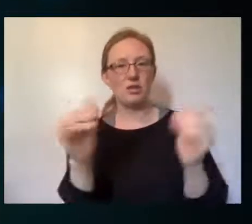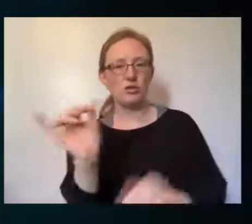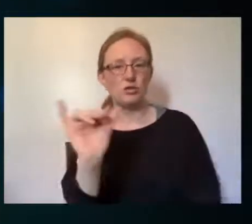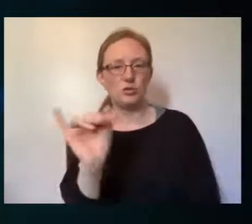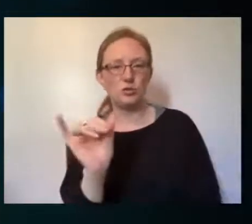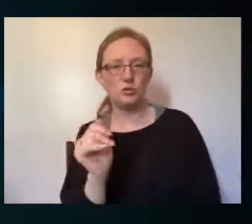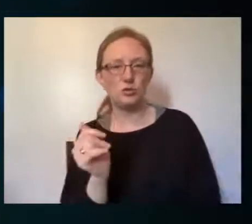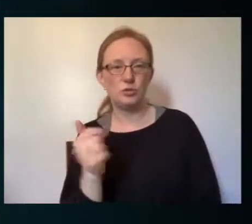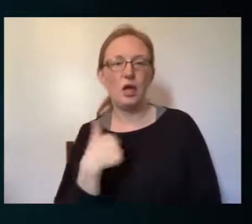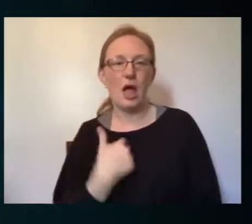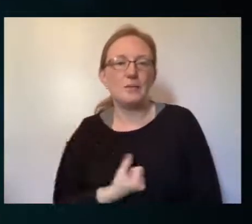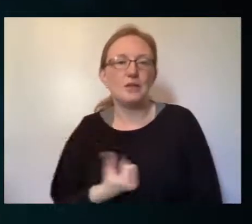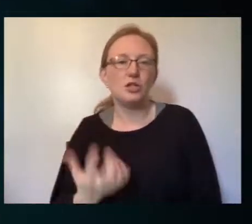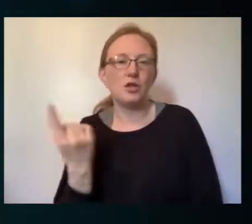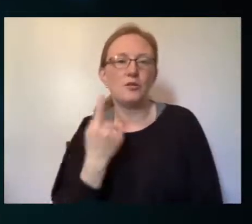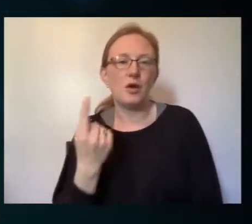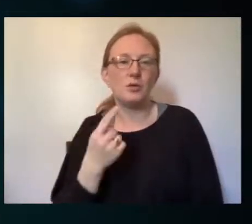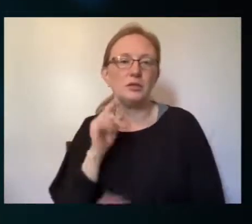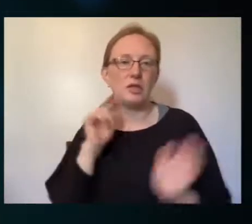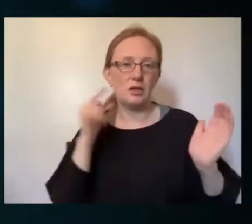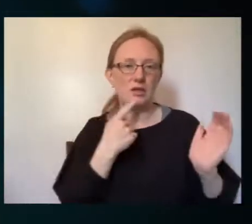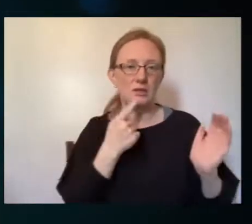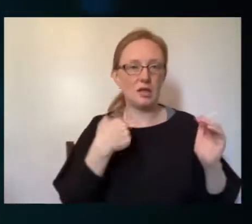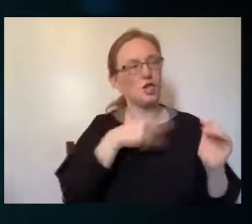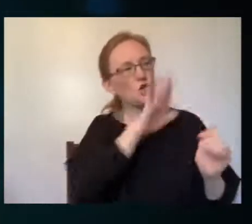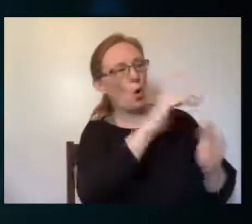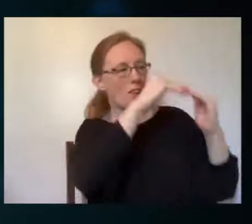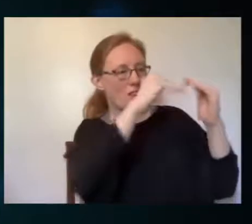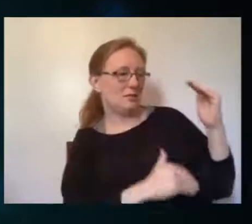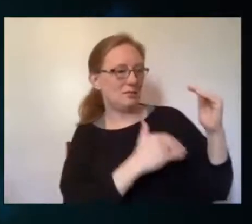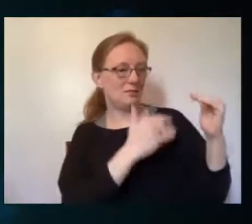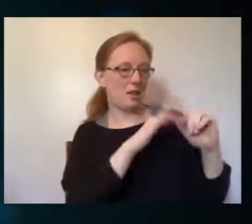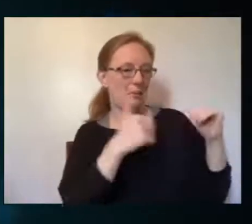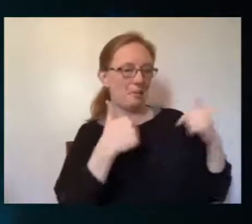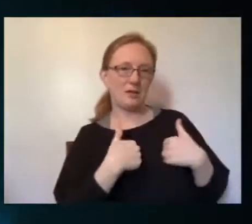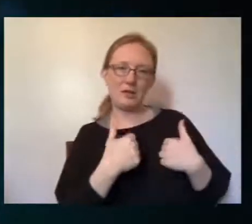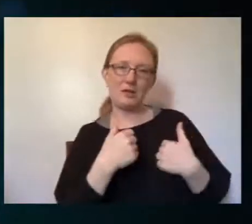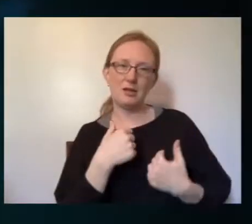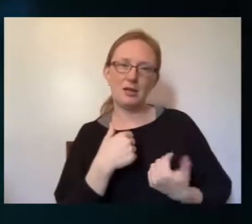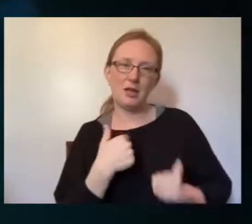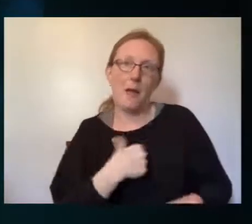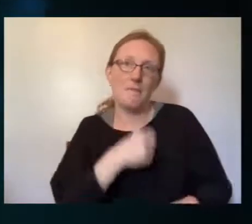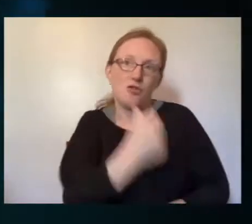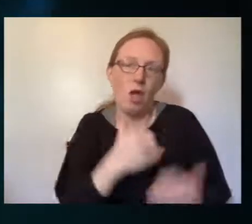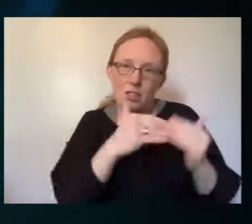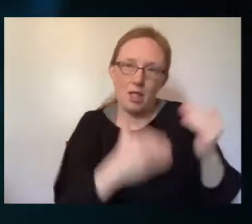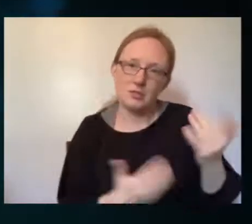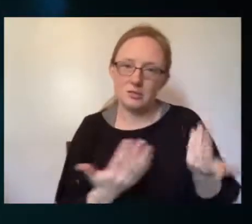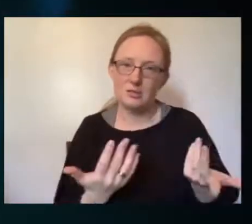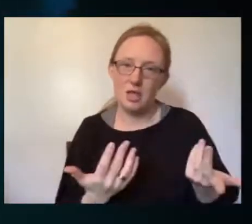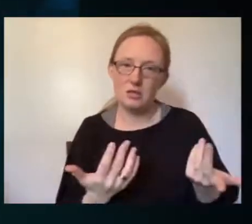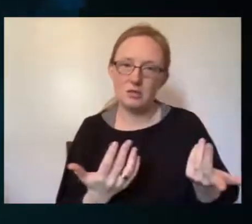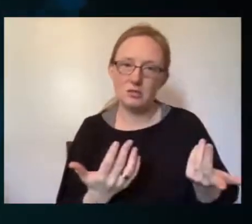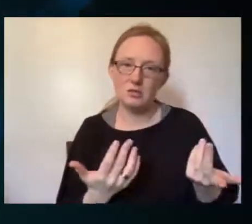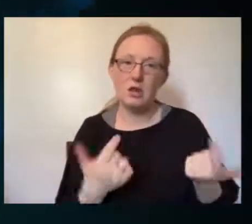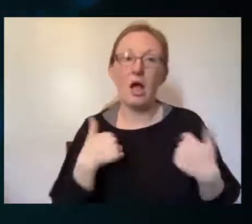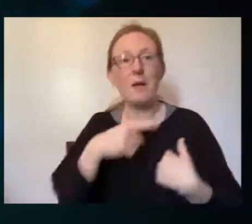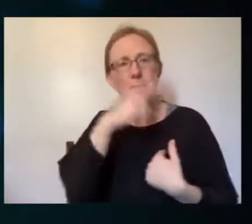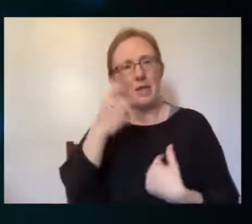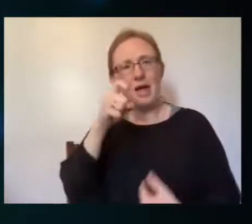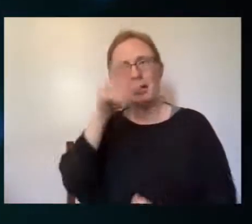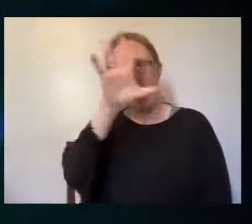I guess I'm just exhausted of always being categorized as less than, and I'm not. So I think that's it. Like, as a Black African